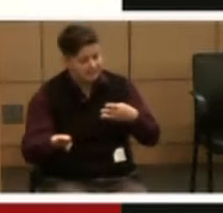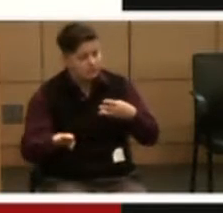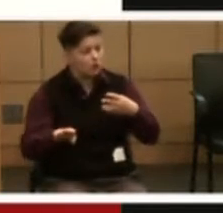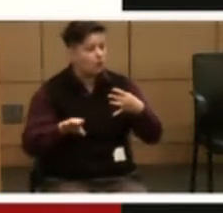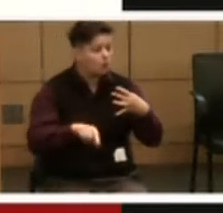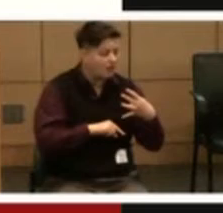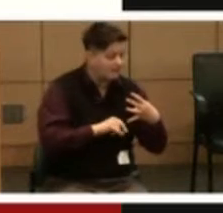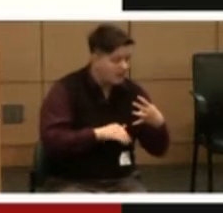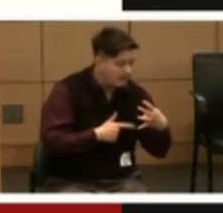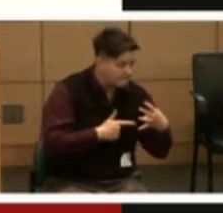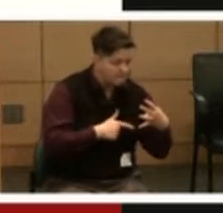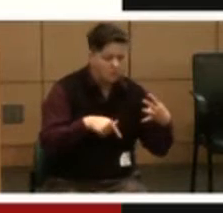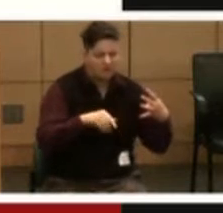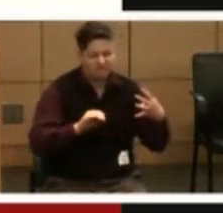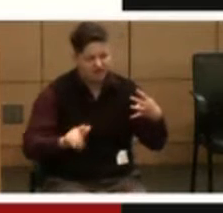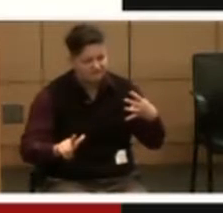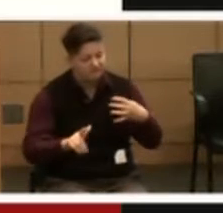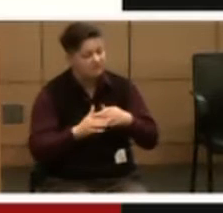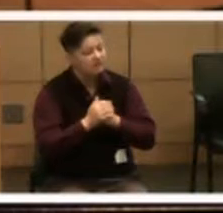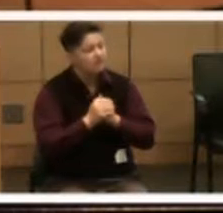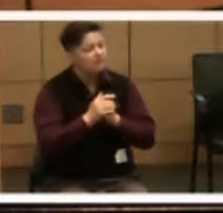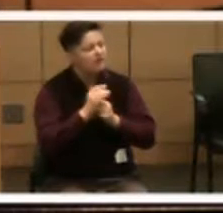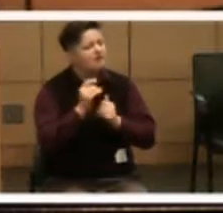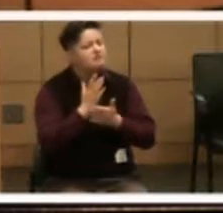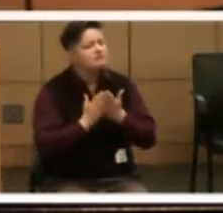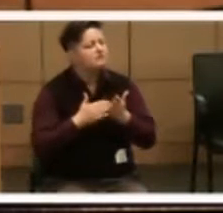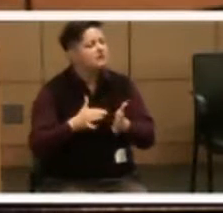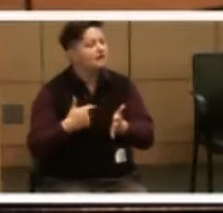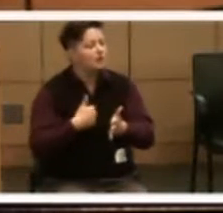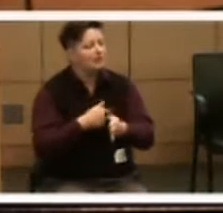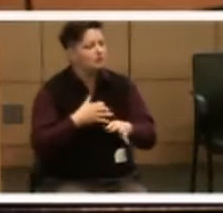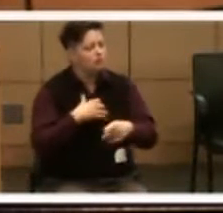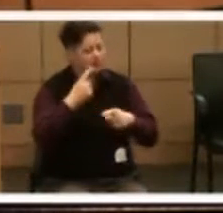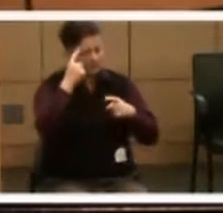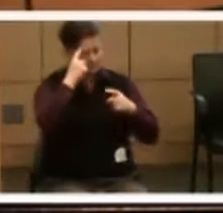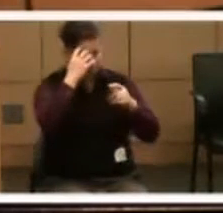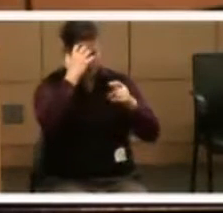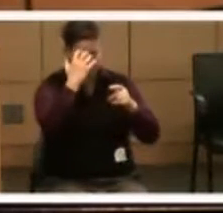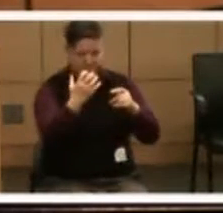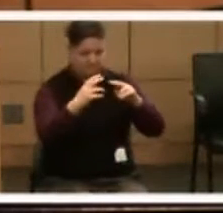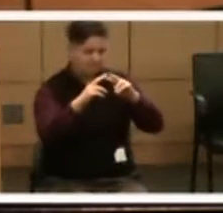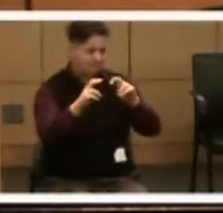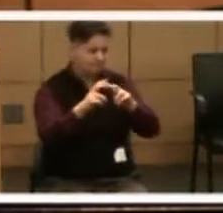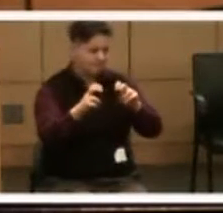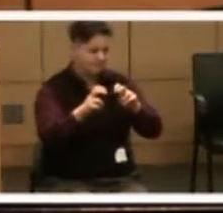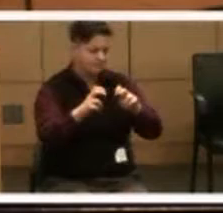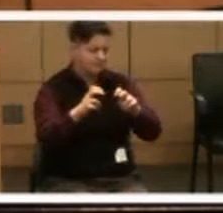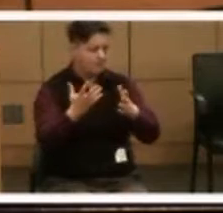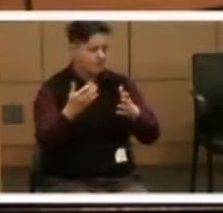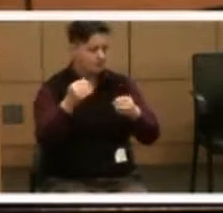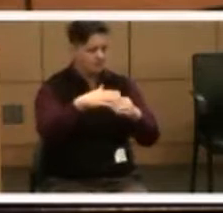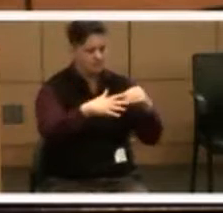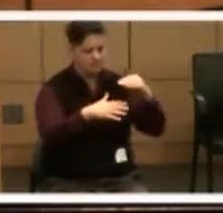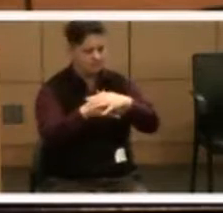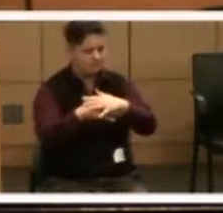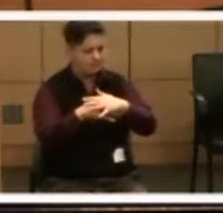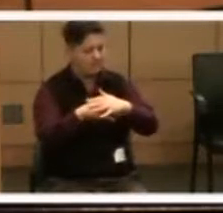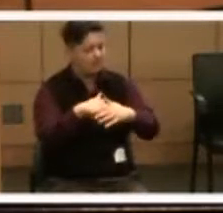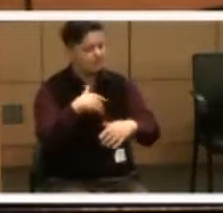then some studies that we have been doing looking at the brain and maybe having some possible explanations for why